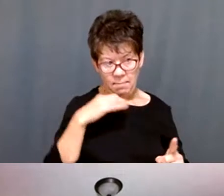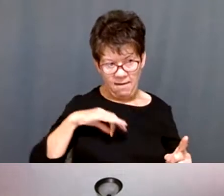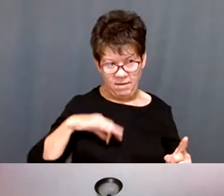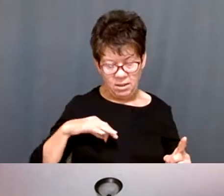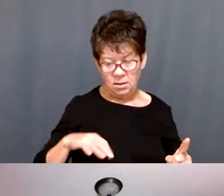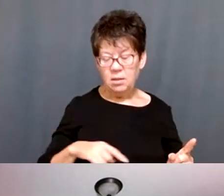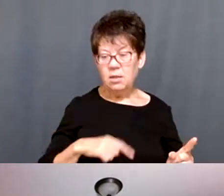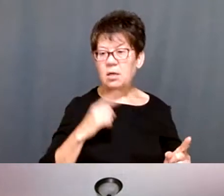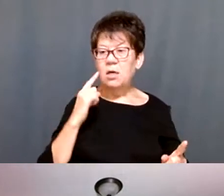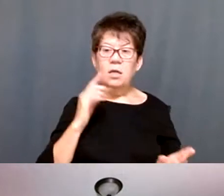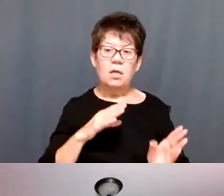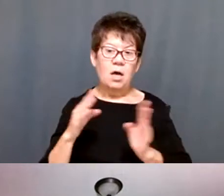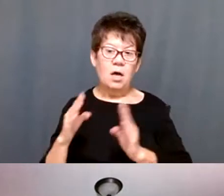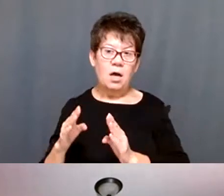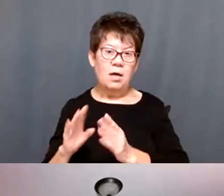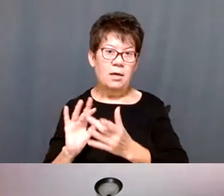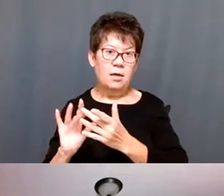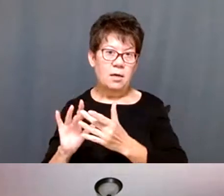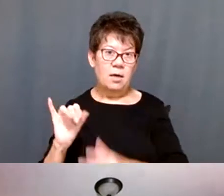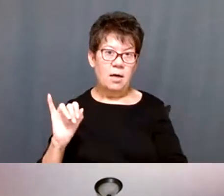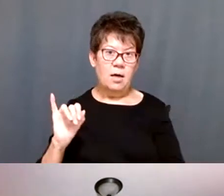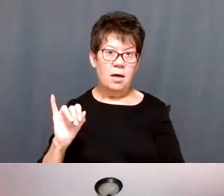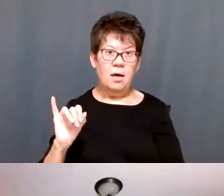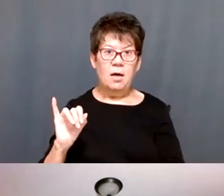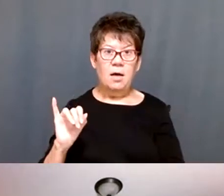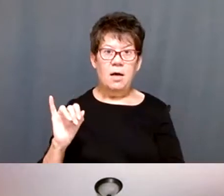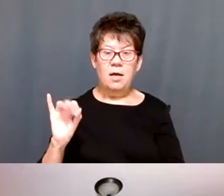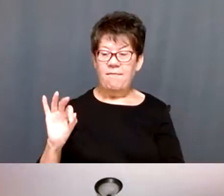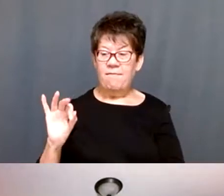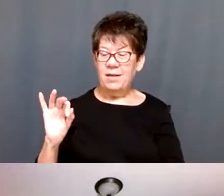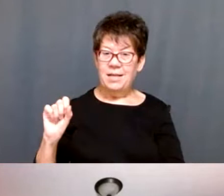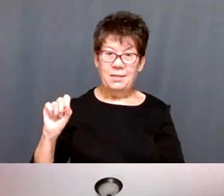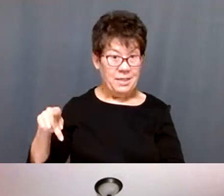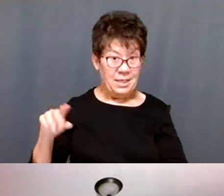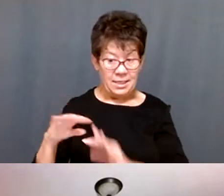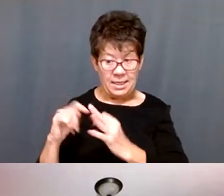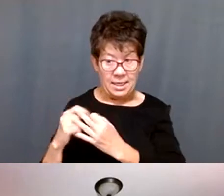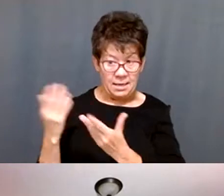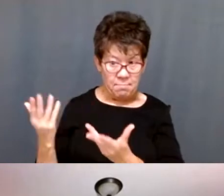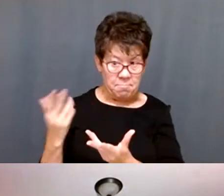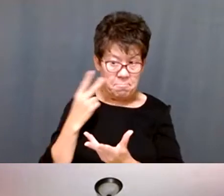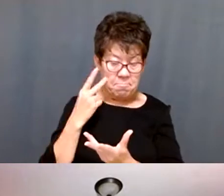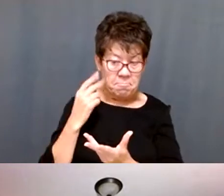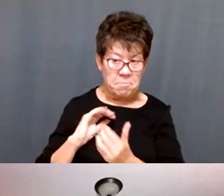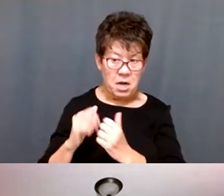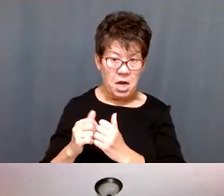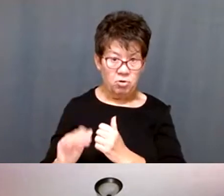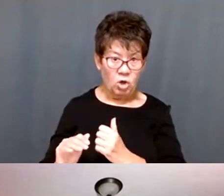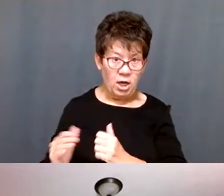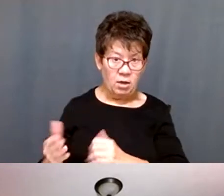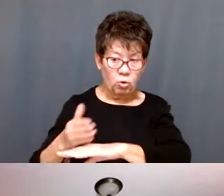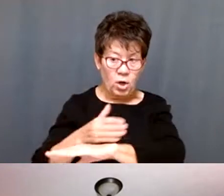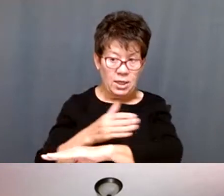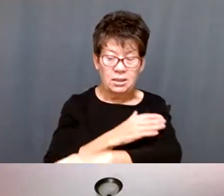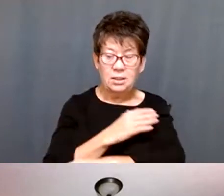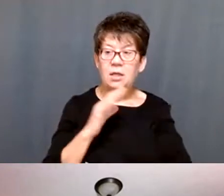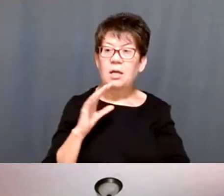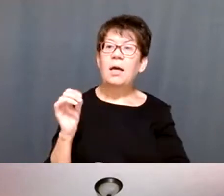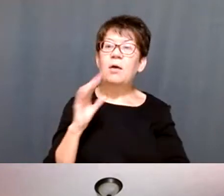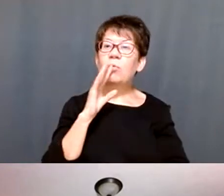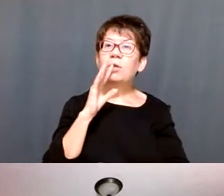would also want to consult my IFSP team on my child's progress in the program. And then I would want to talk to